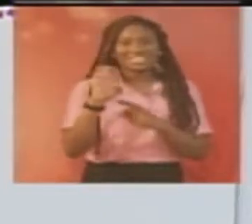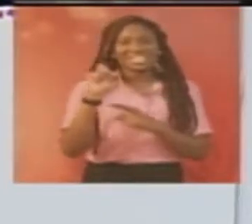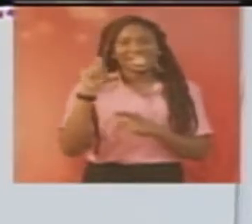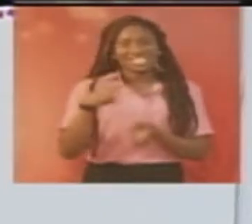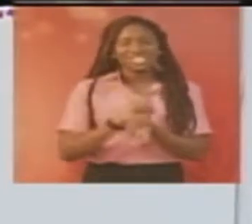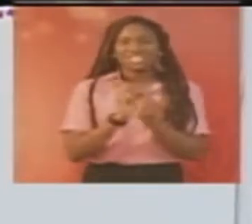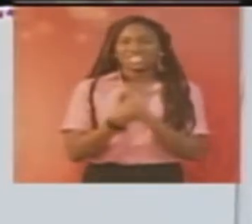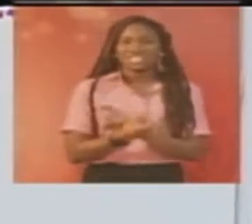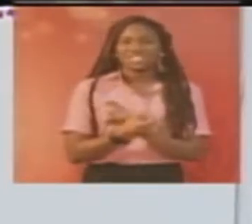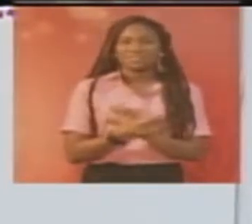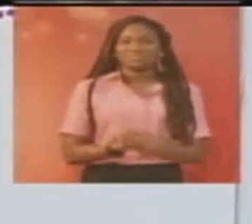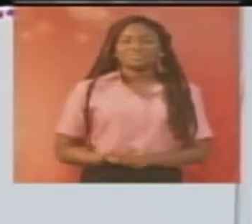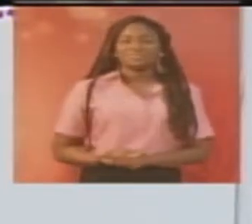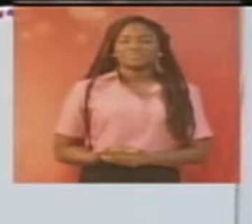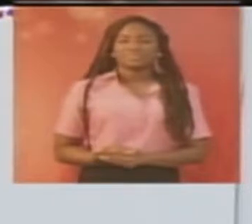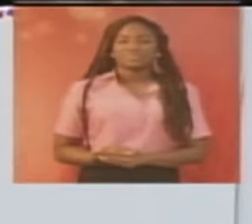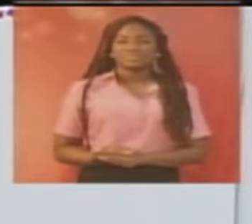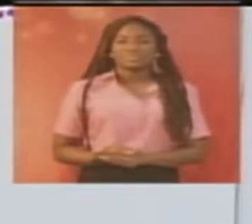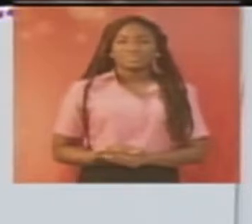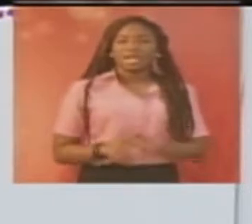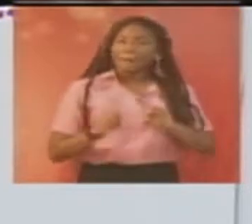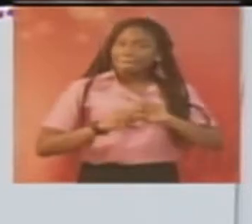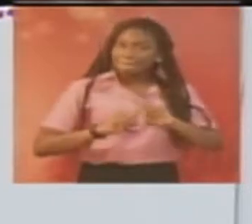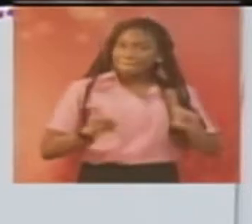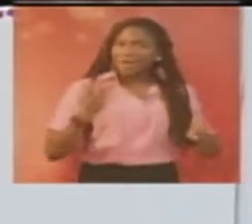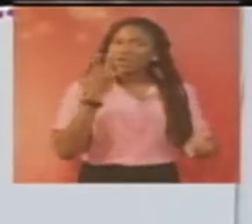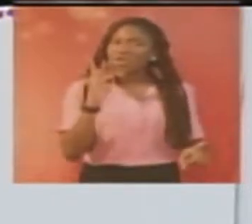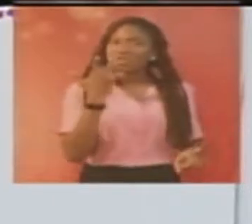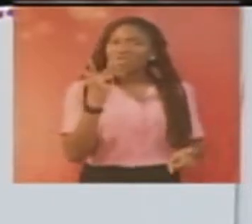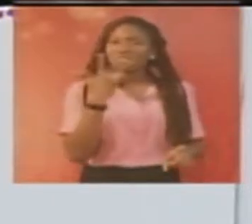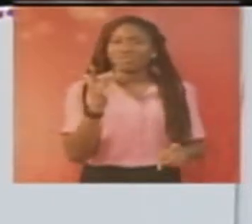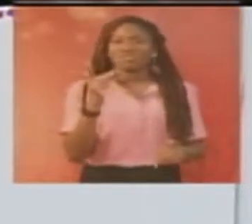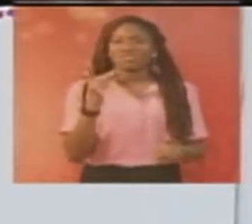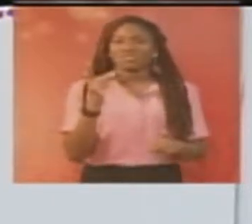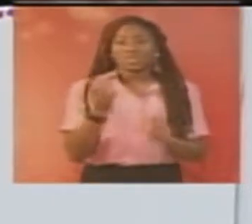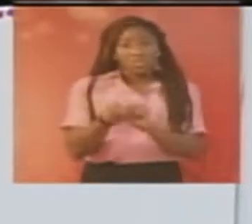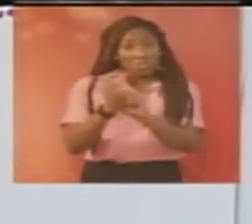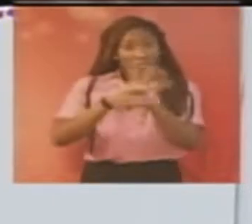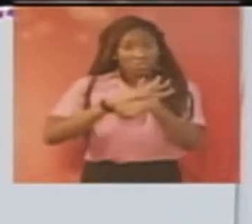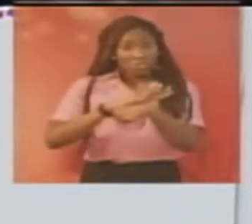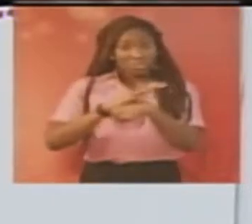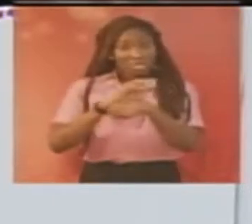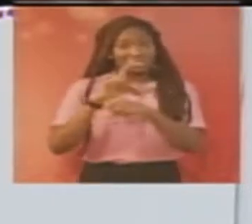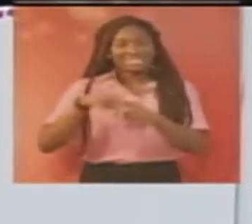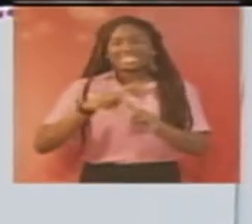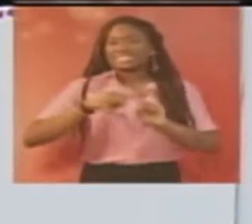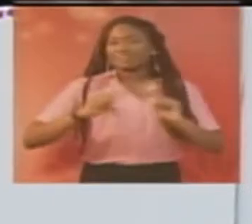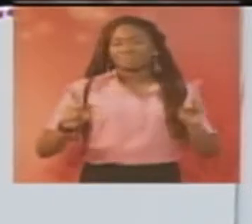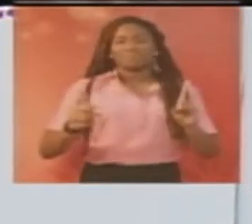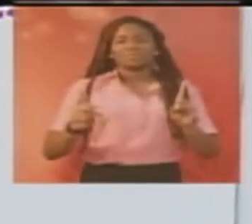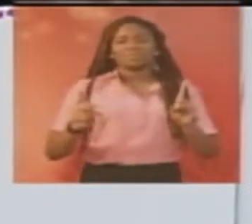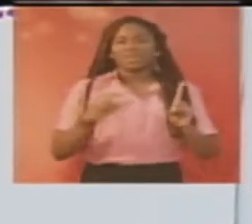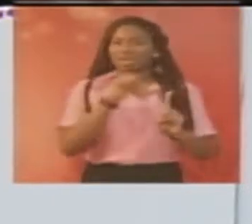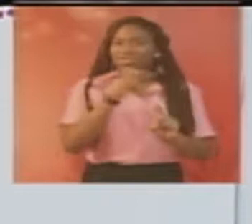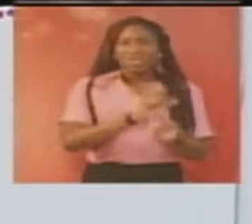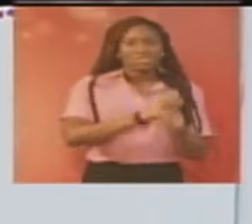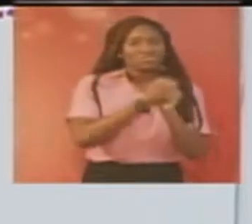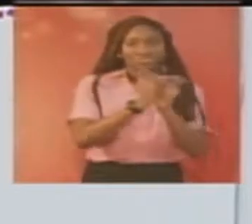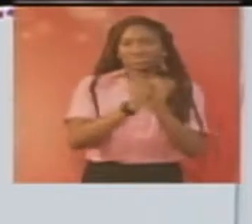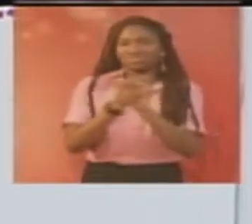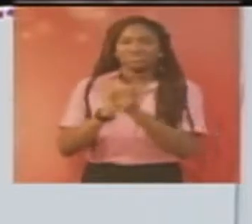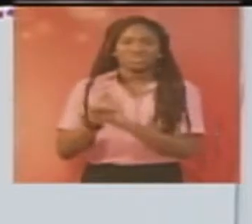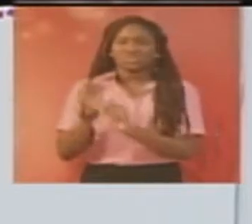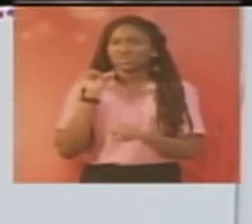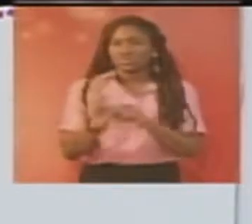about the coronavirus, it does not operate like that. It seems to be relatively stable, so we don't expect to have sort